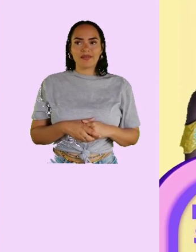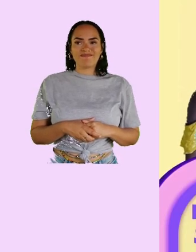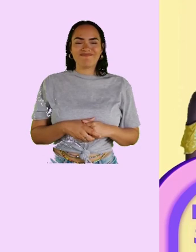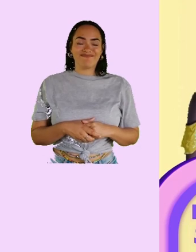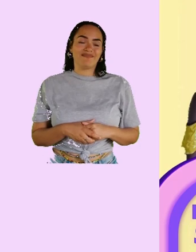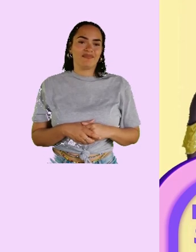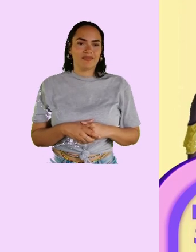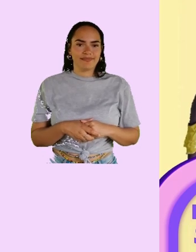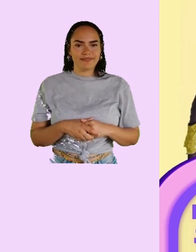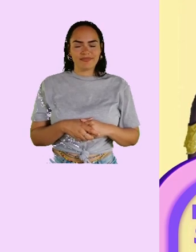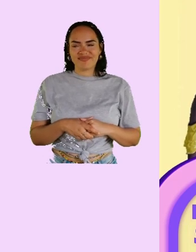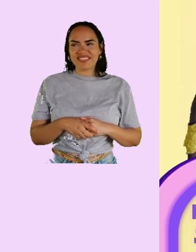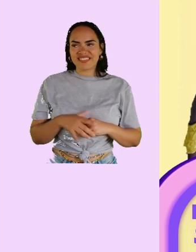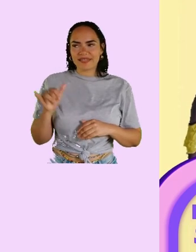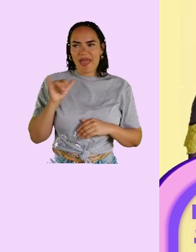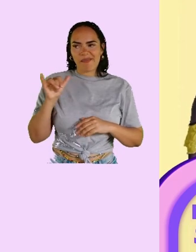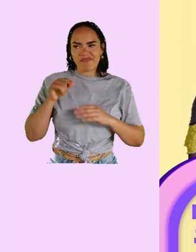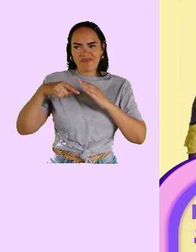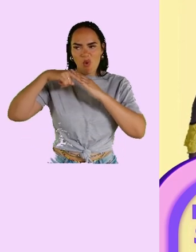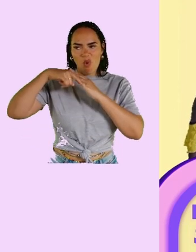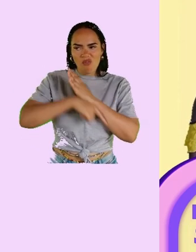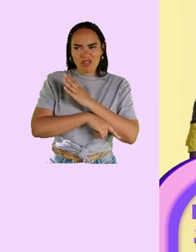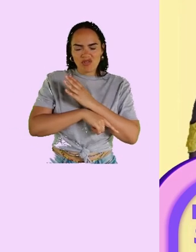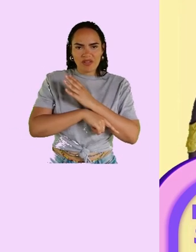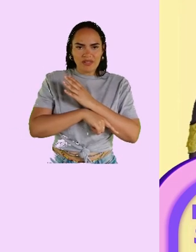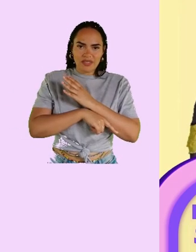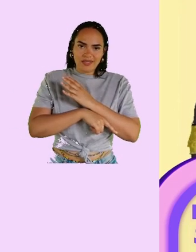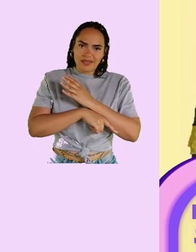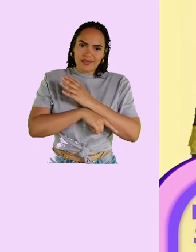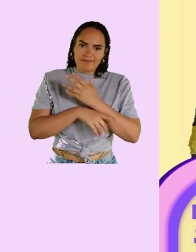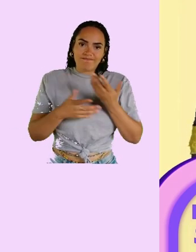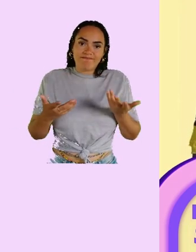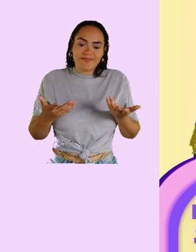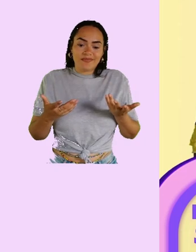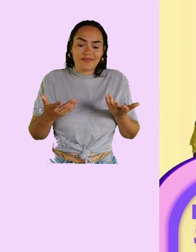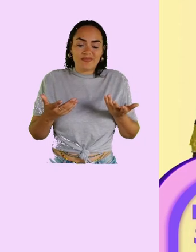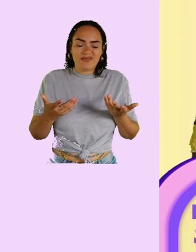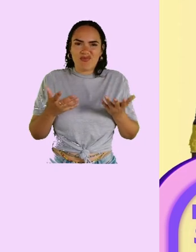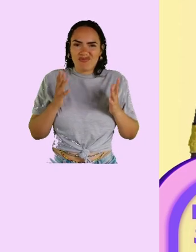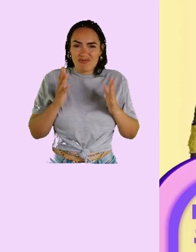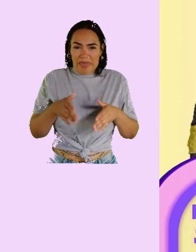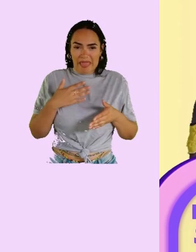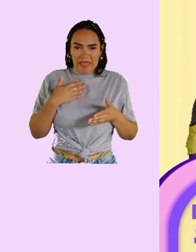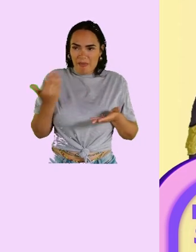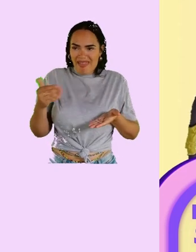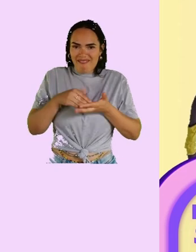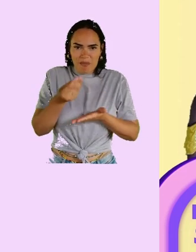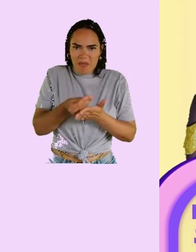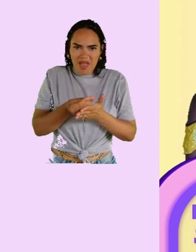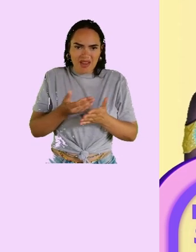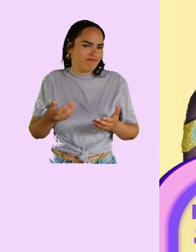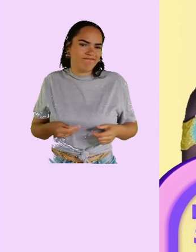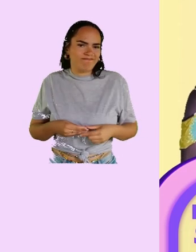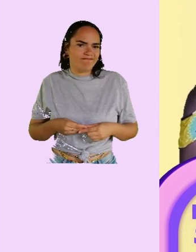I am also deep in my overdraft, Samir. But to be honest, I'm more on here for existential reasons than